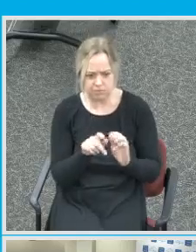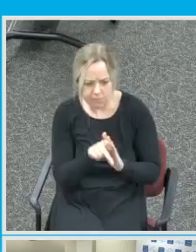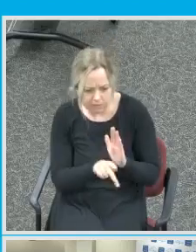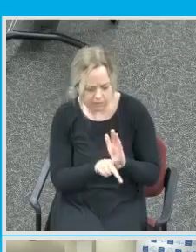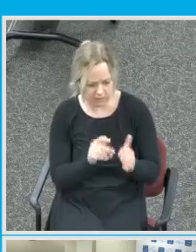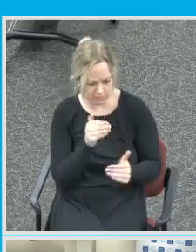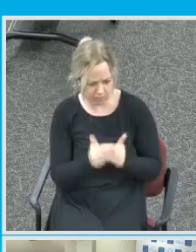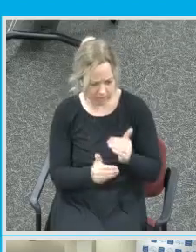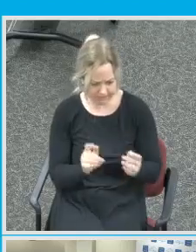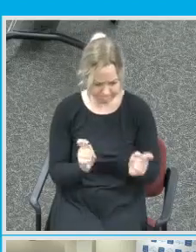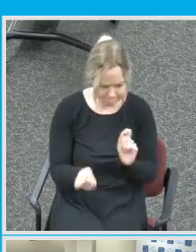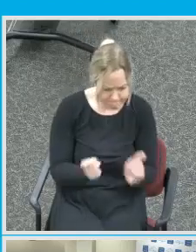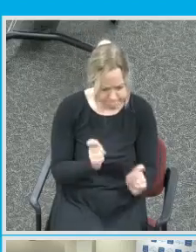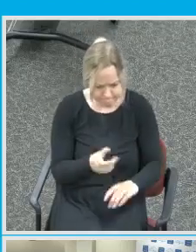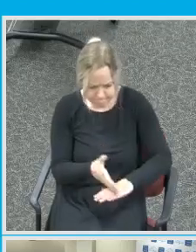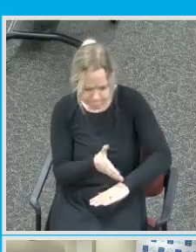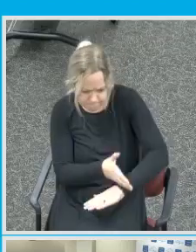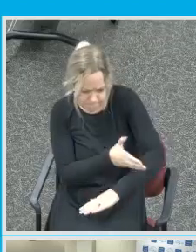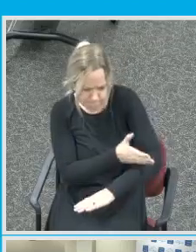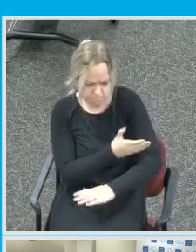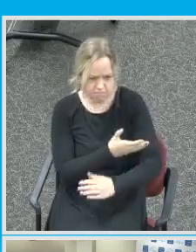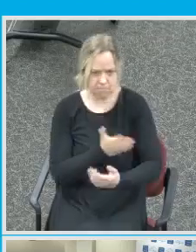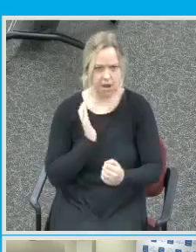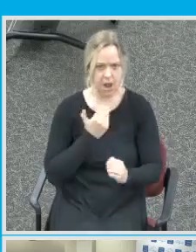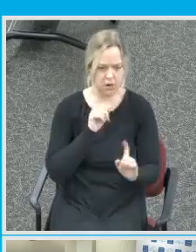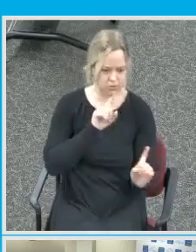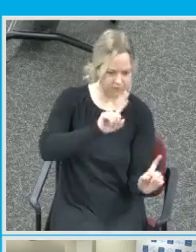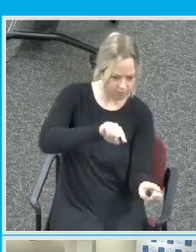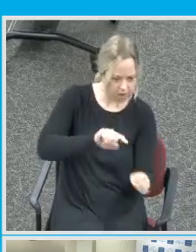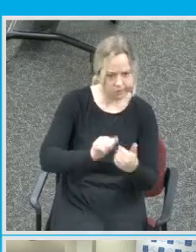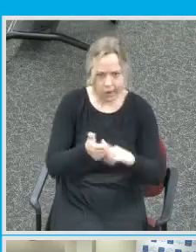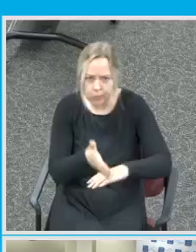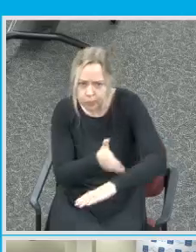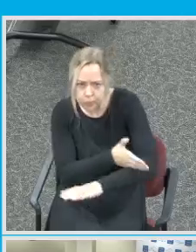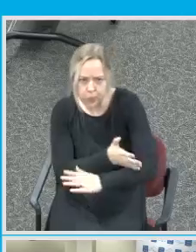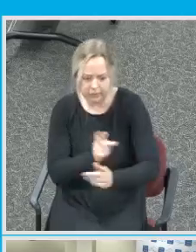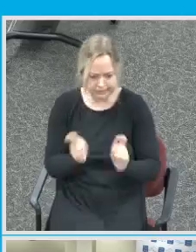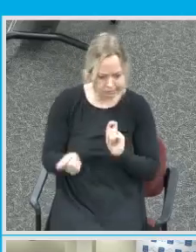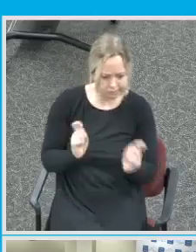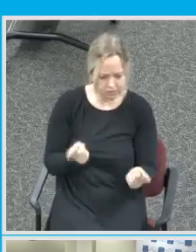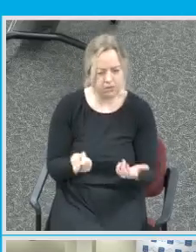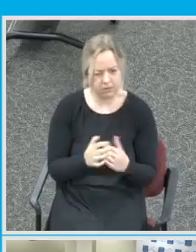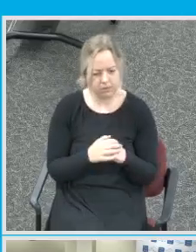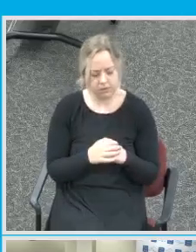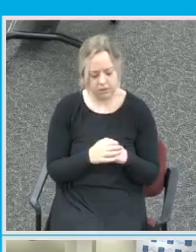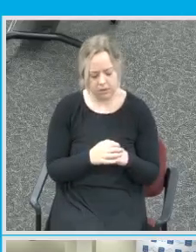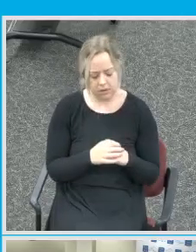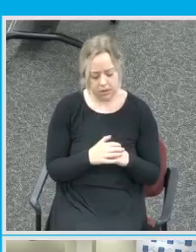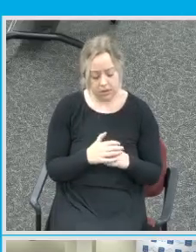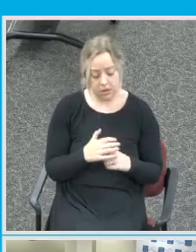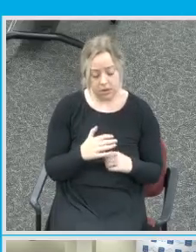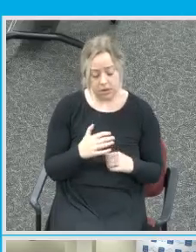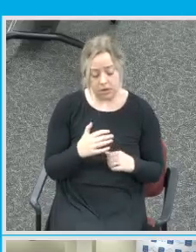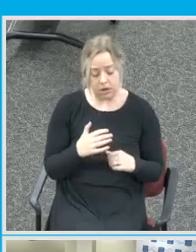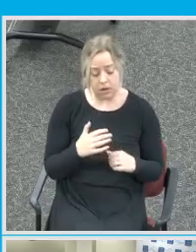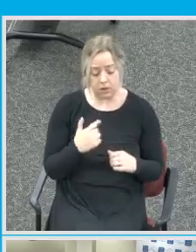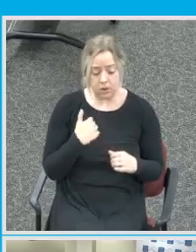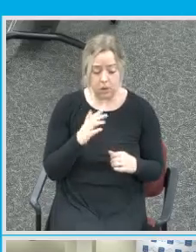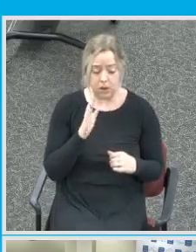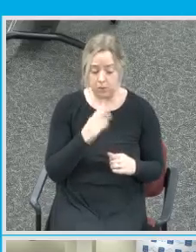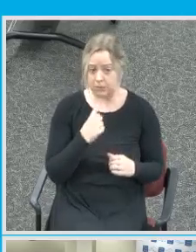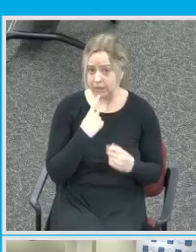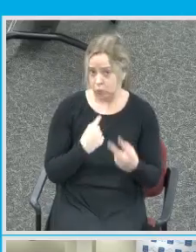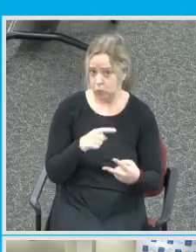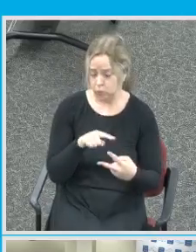have, the response capabilities that we have? And I would say two things